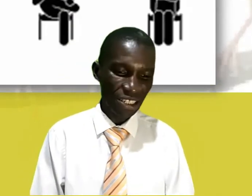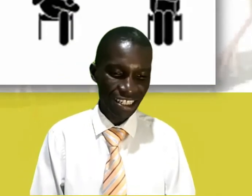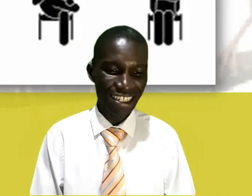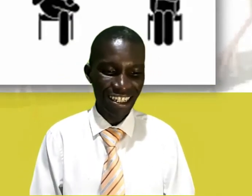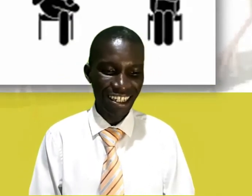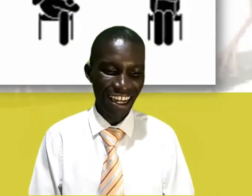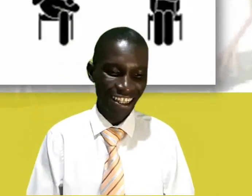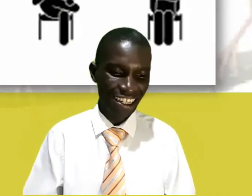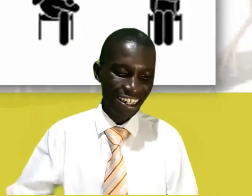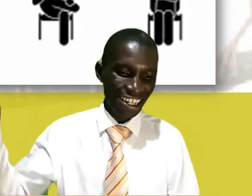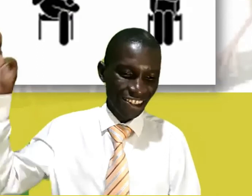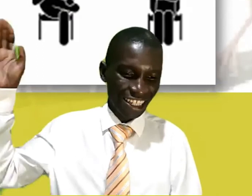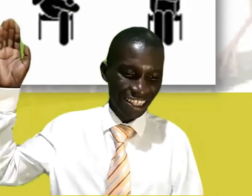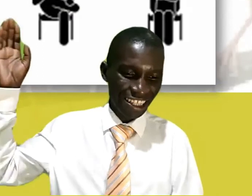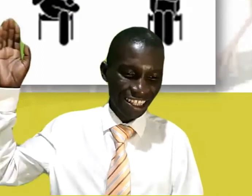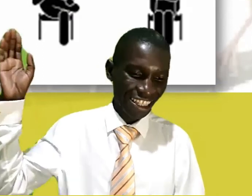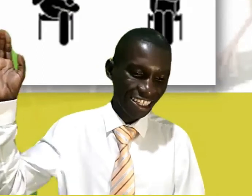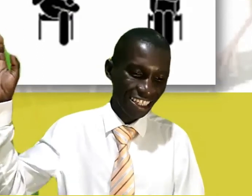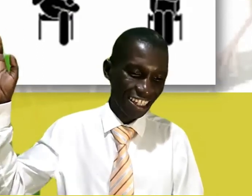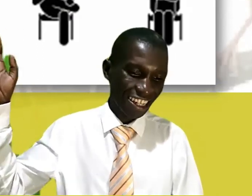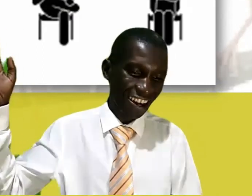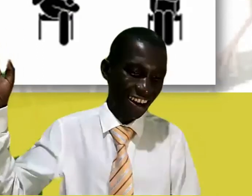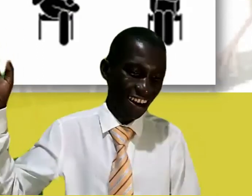someone who is sitting like that, look at this one.